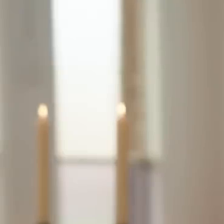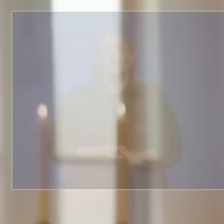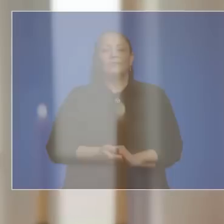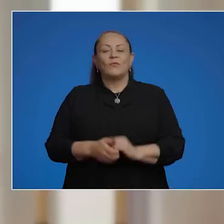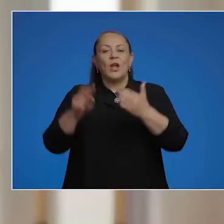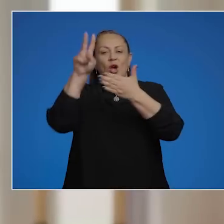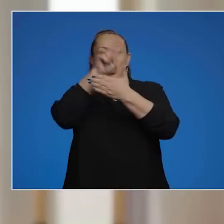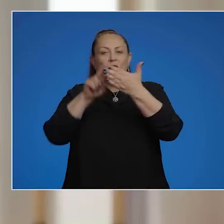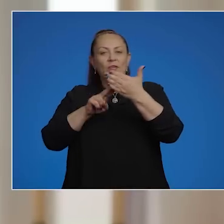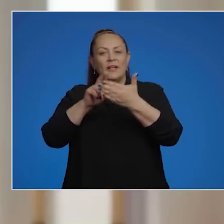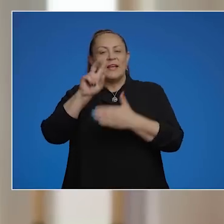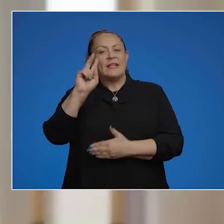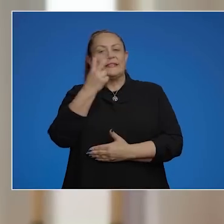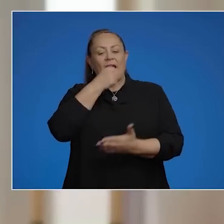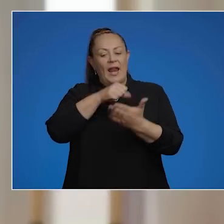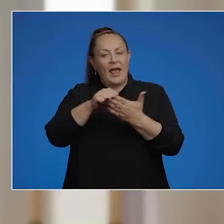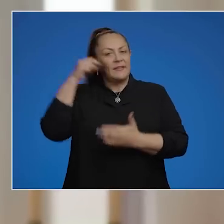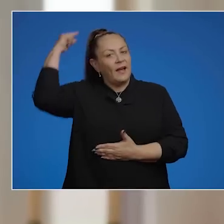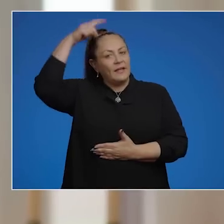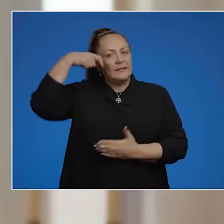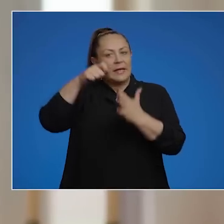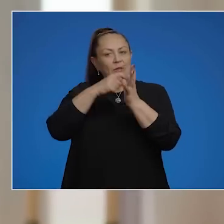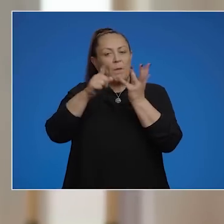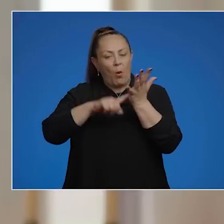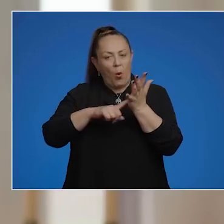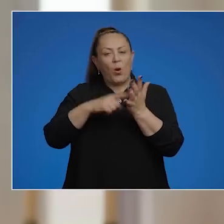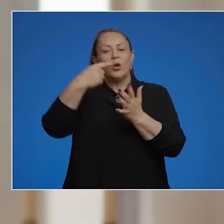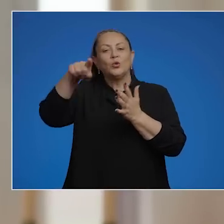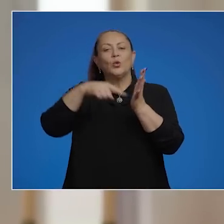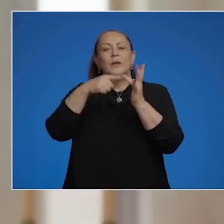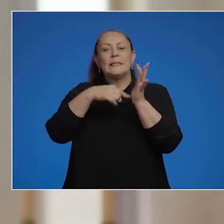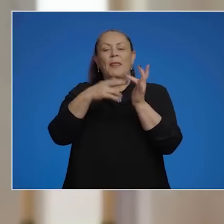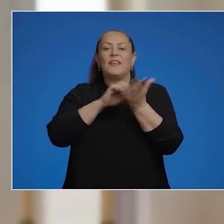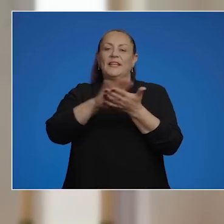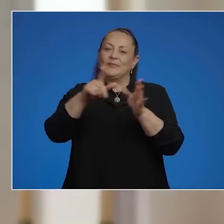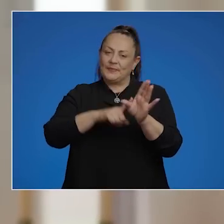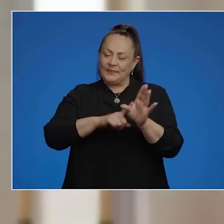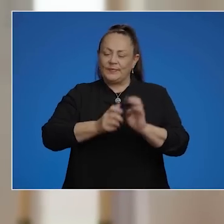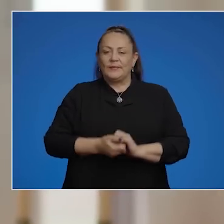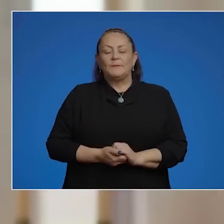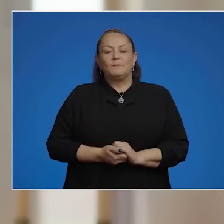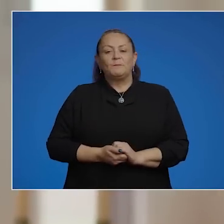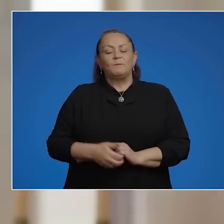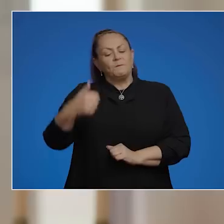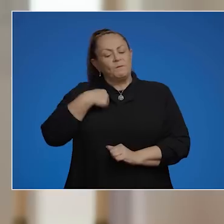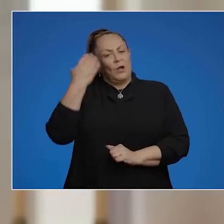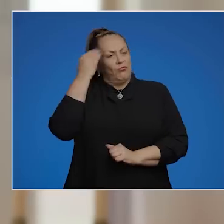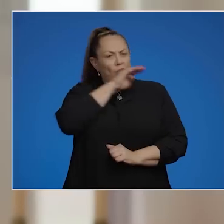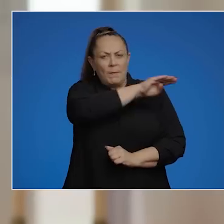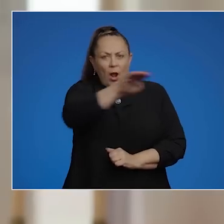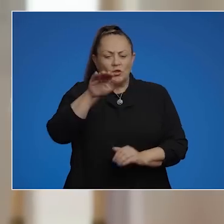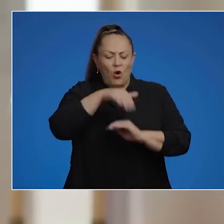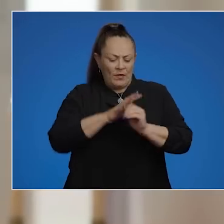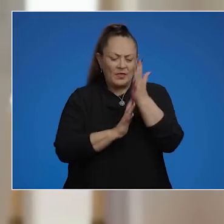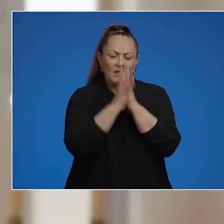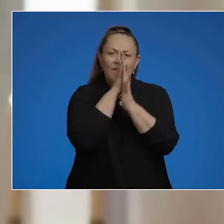A reading from the second letter of St. Paul to Timothy. I am reminding you to fan into a flame